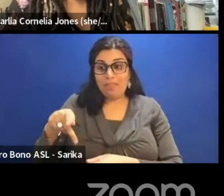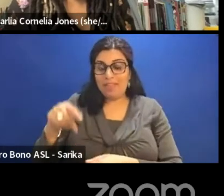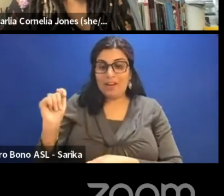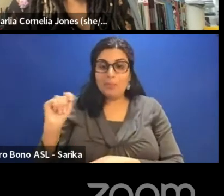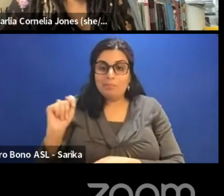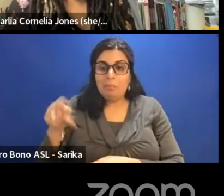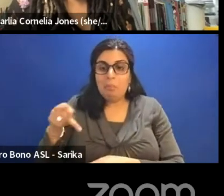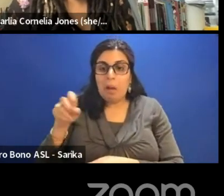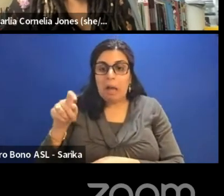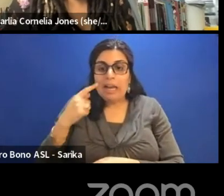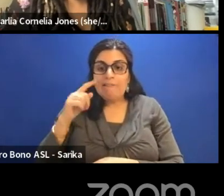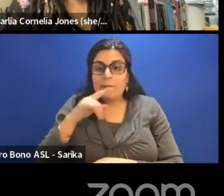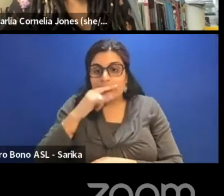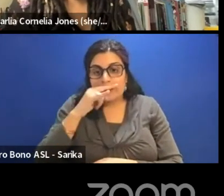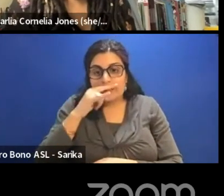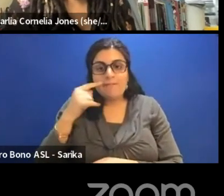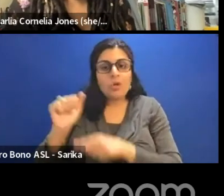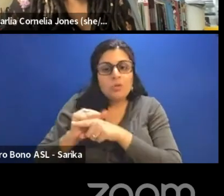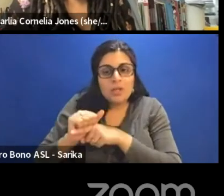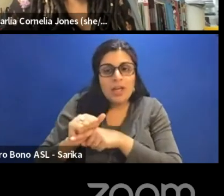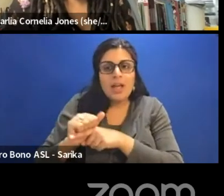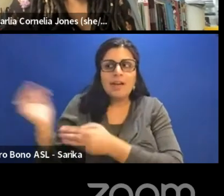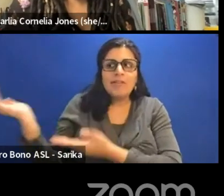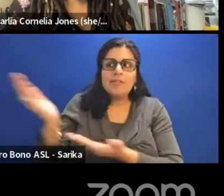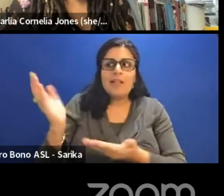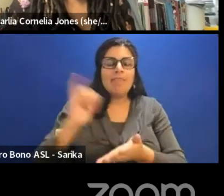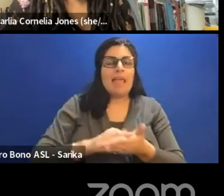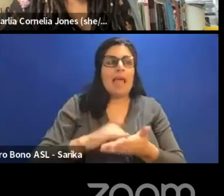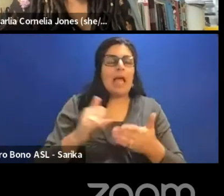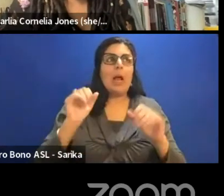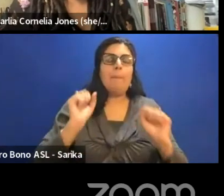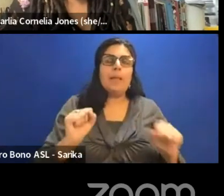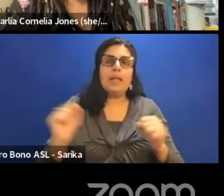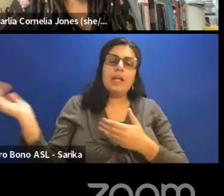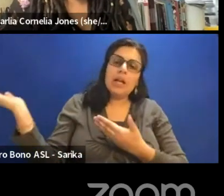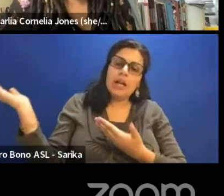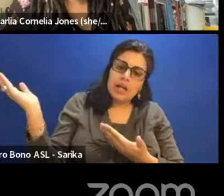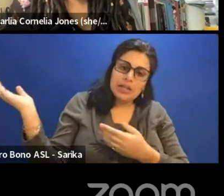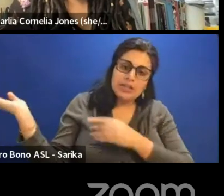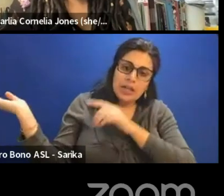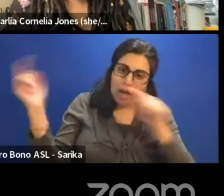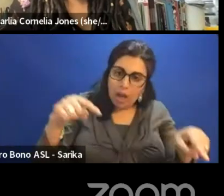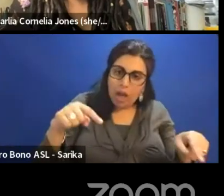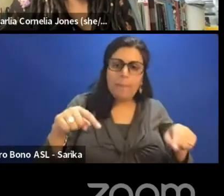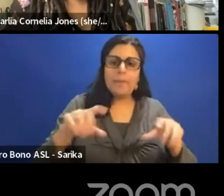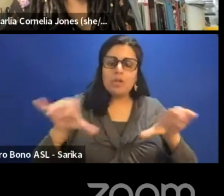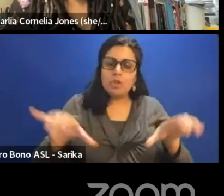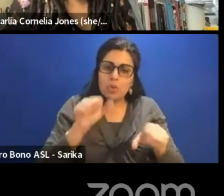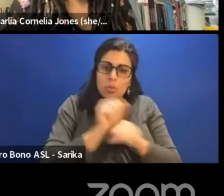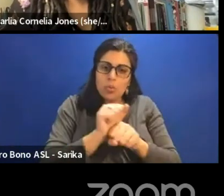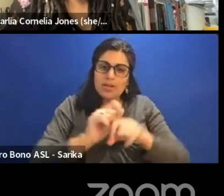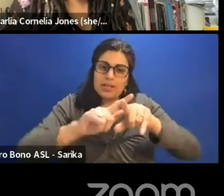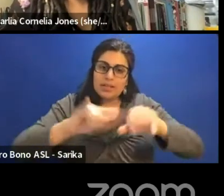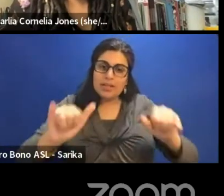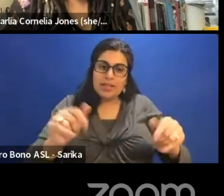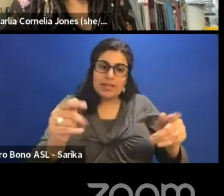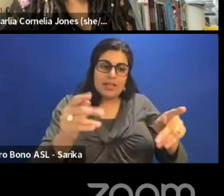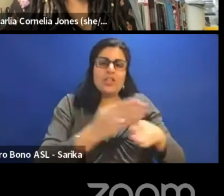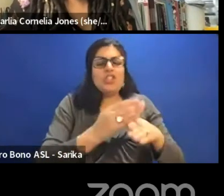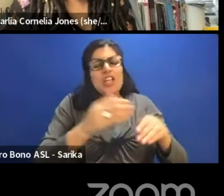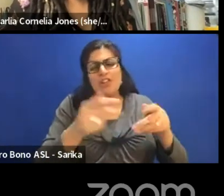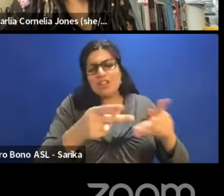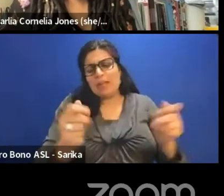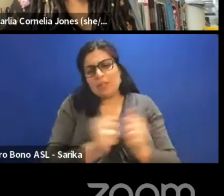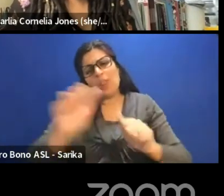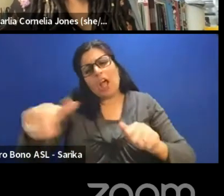that ability to come and do work and be able to both like share space with other parents. I mean,